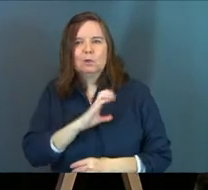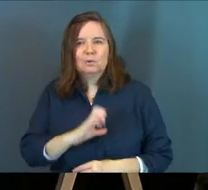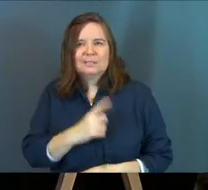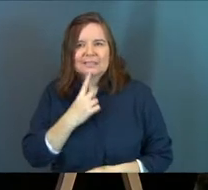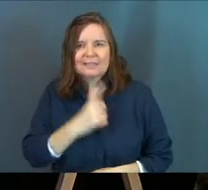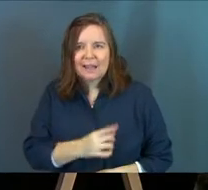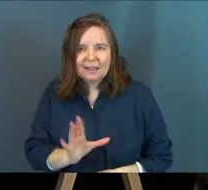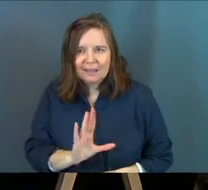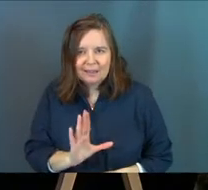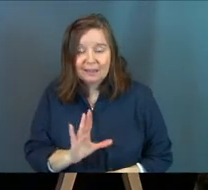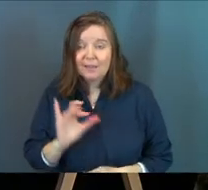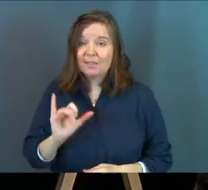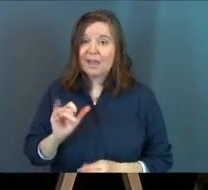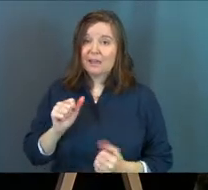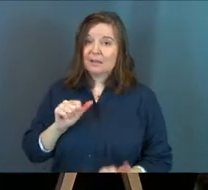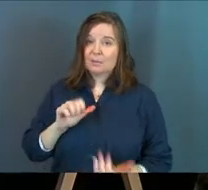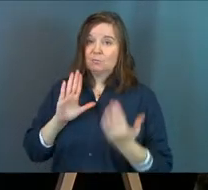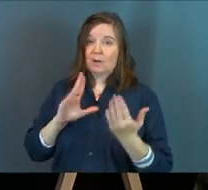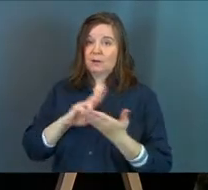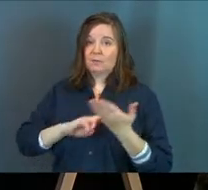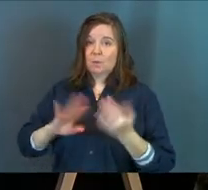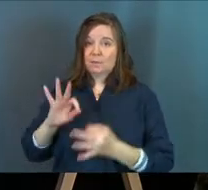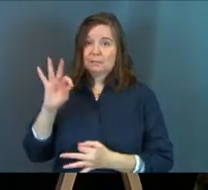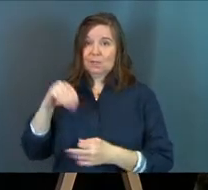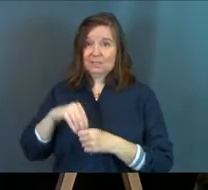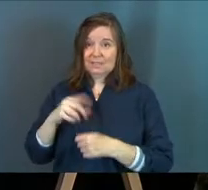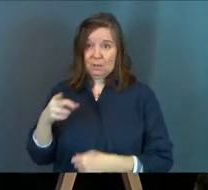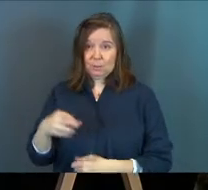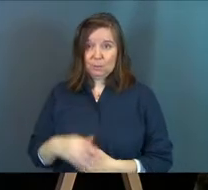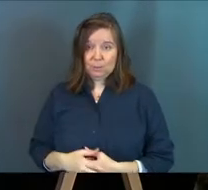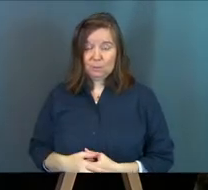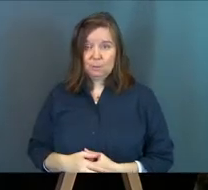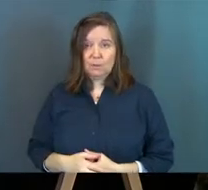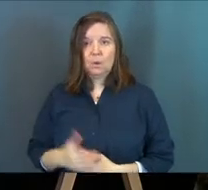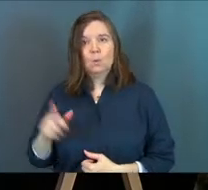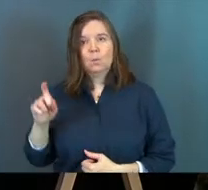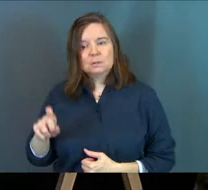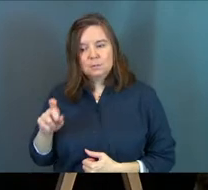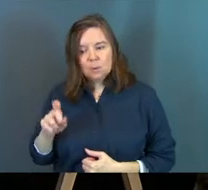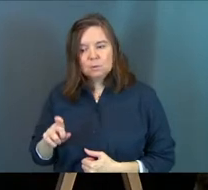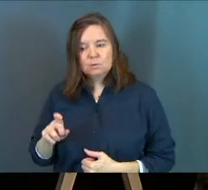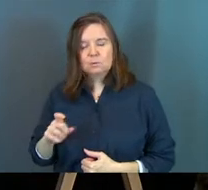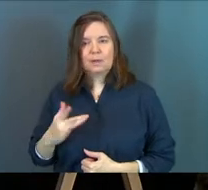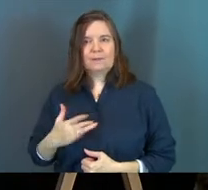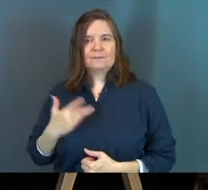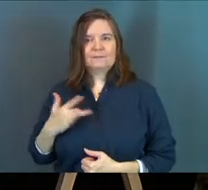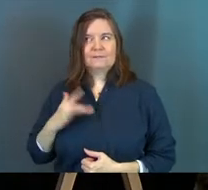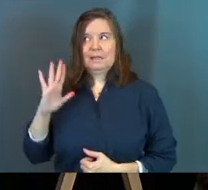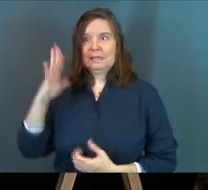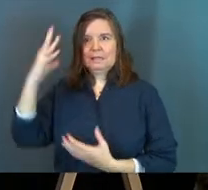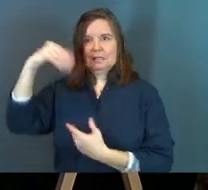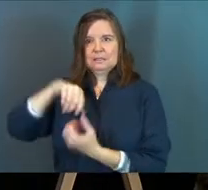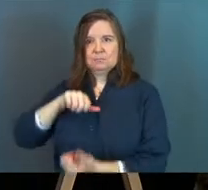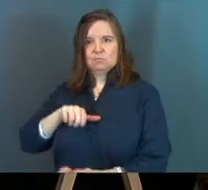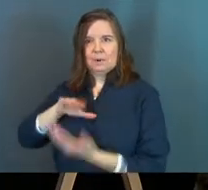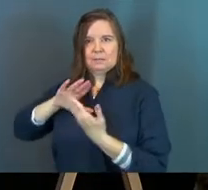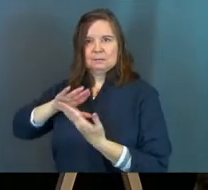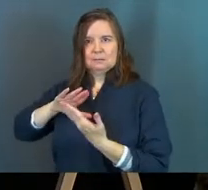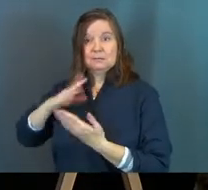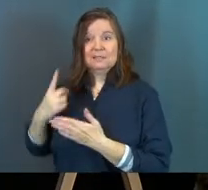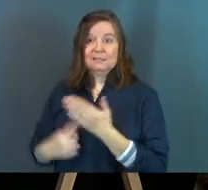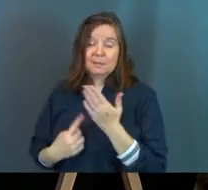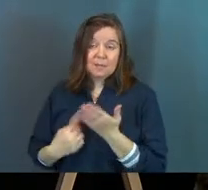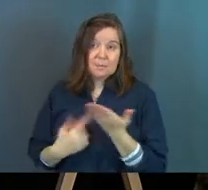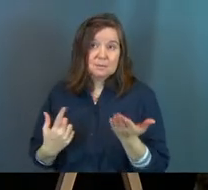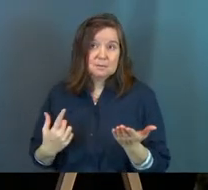Christians say. That's the presence of the Holy Spirit inside you. We're supposed to feel his presence, at least